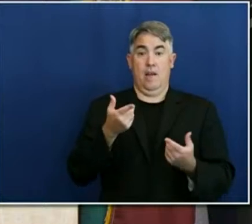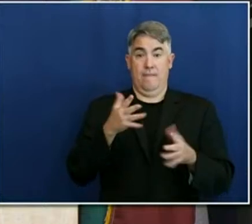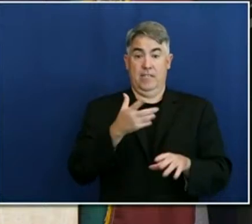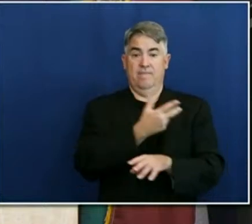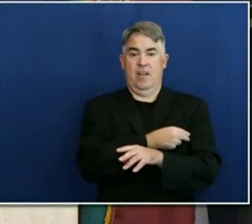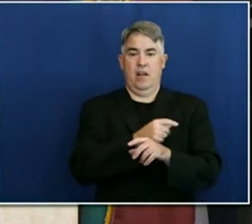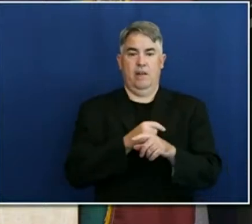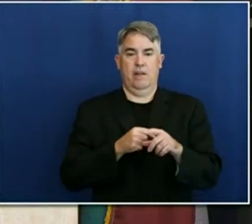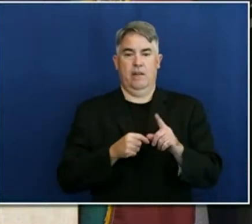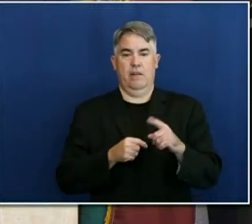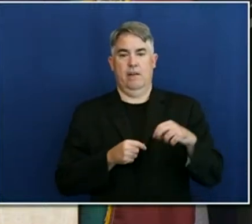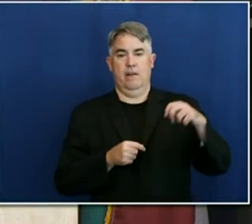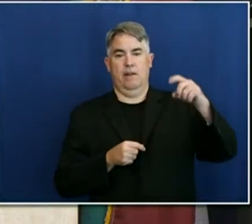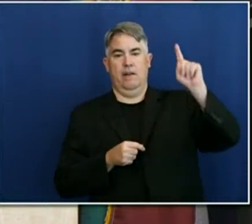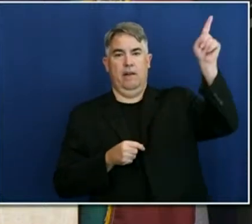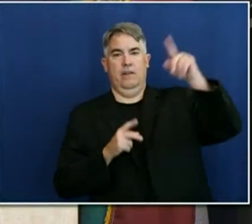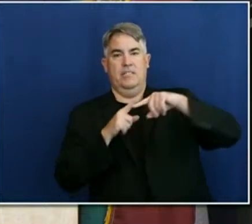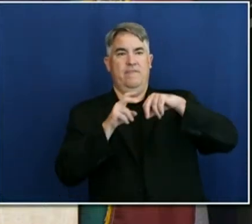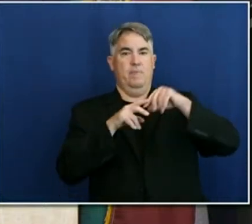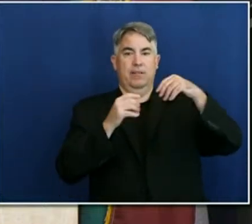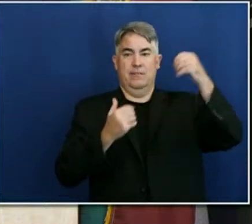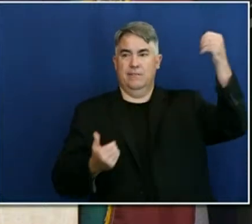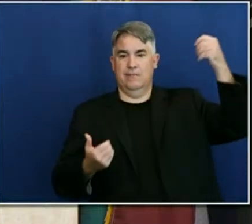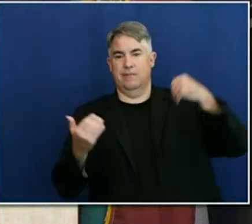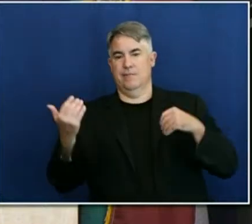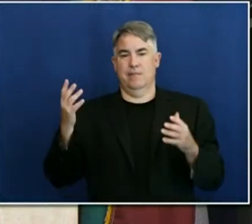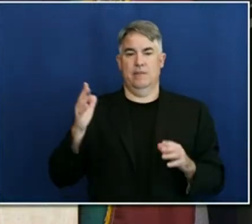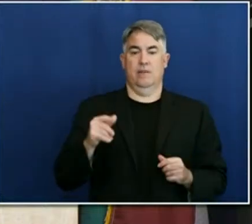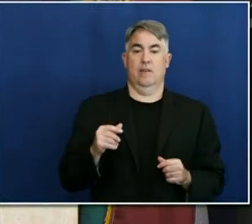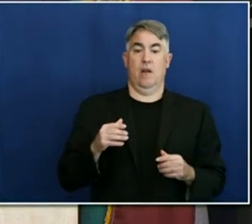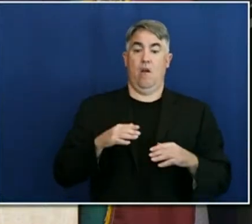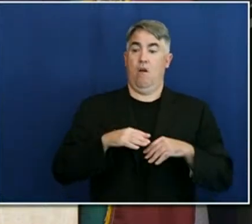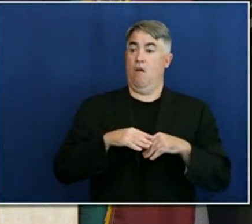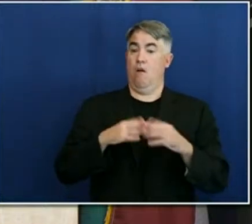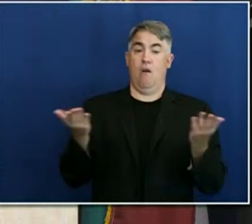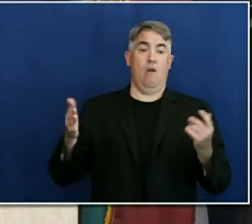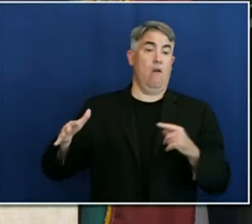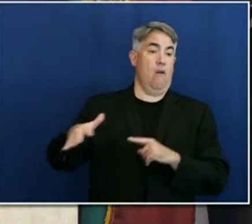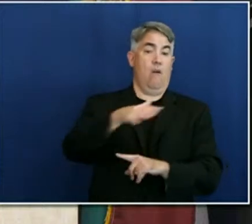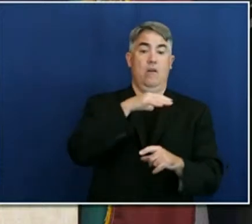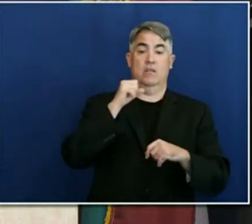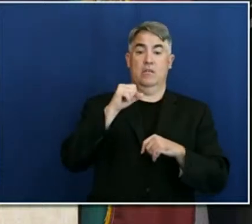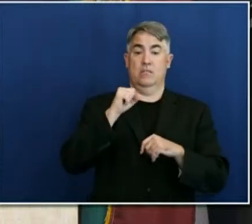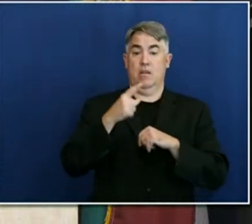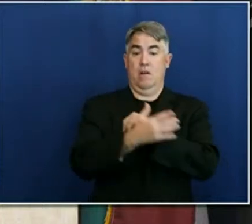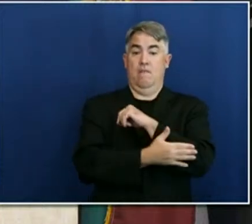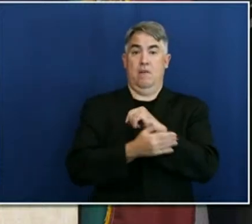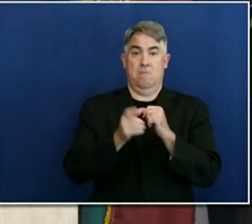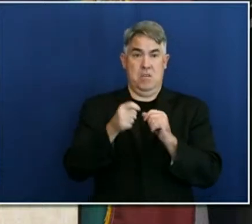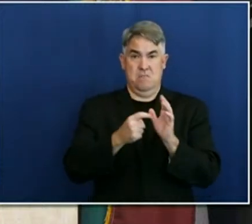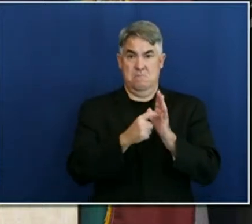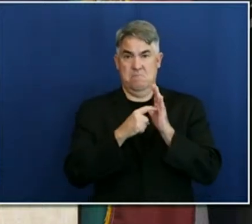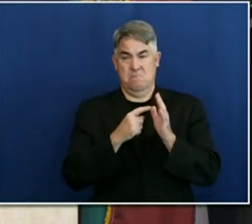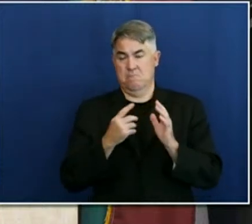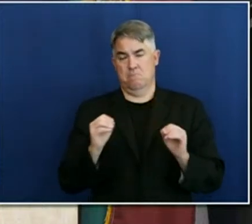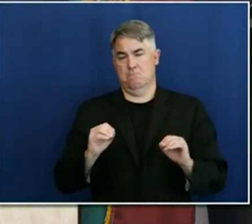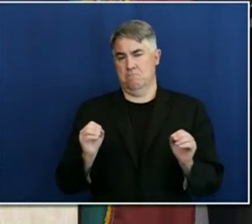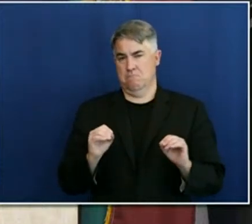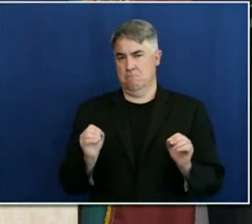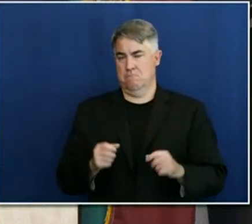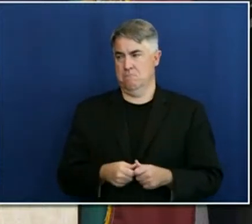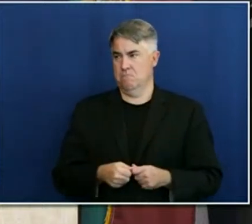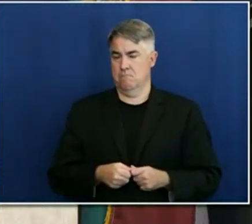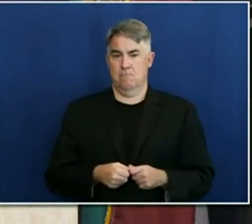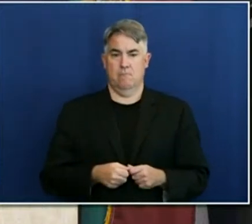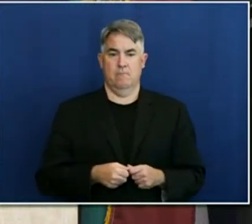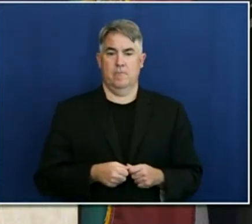of a formal county-issued vaccine passport, that's not something that we will be pursuing. Next